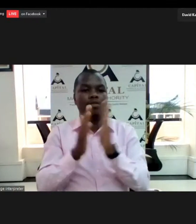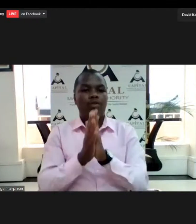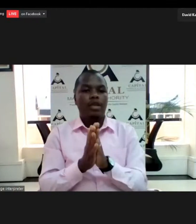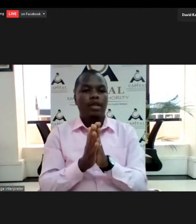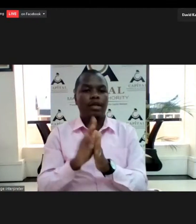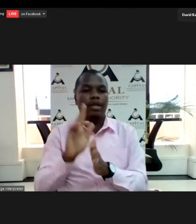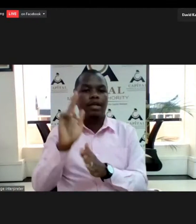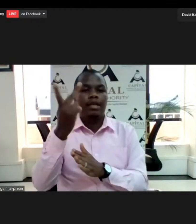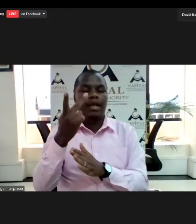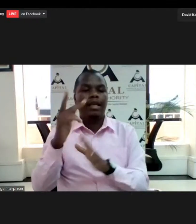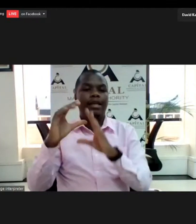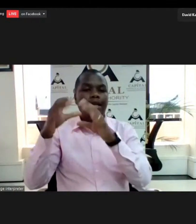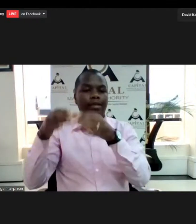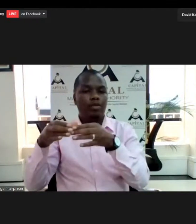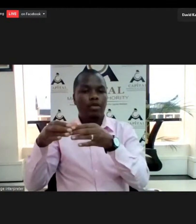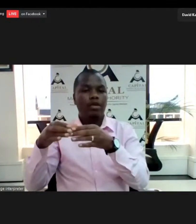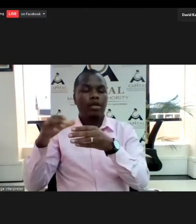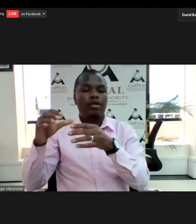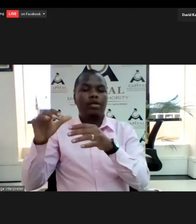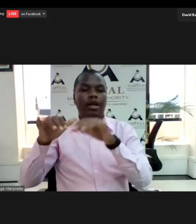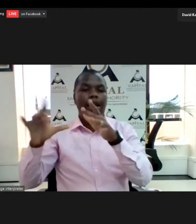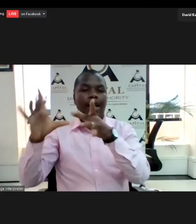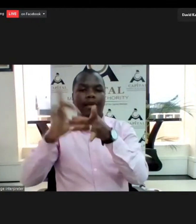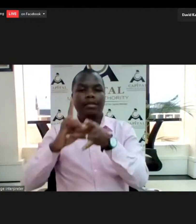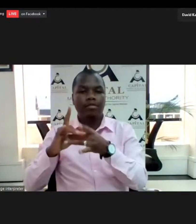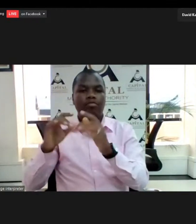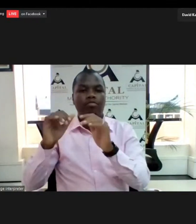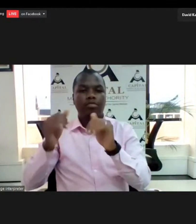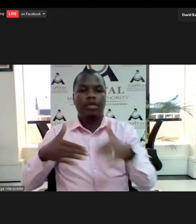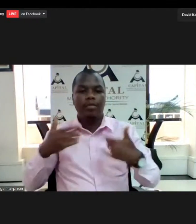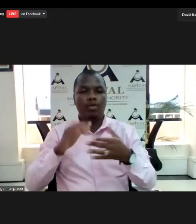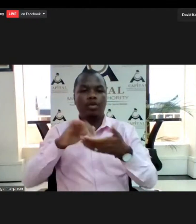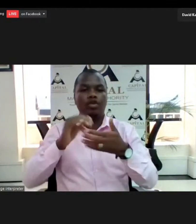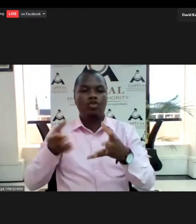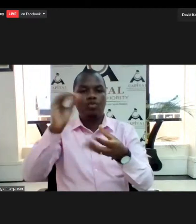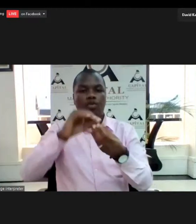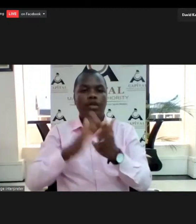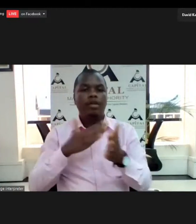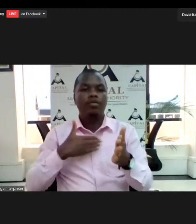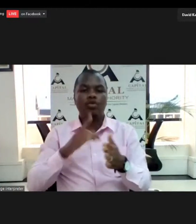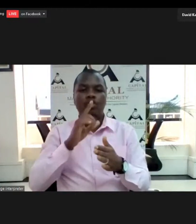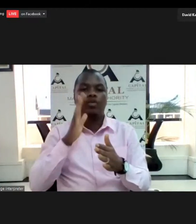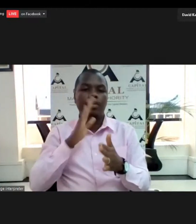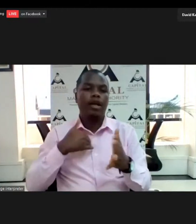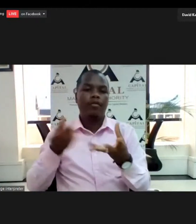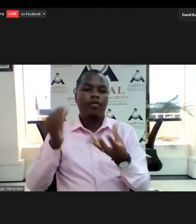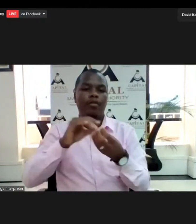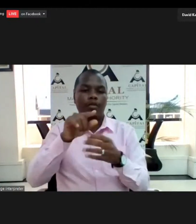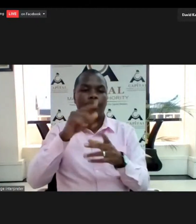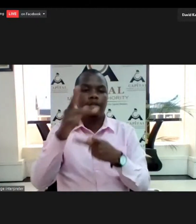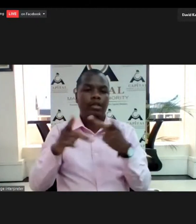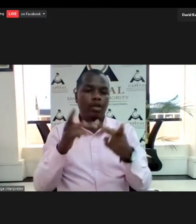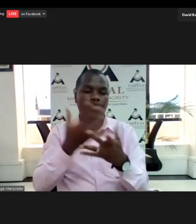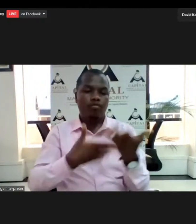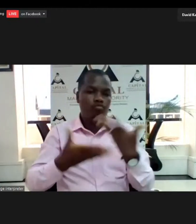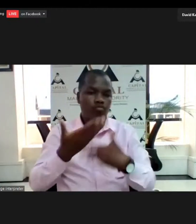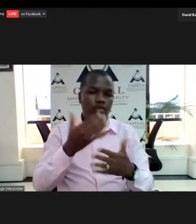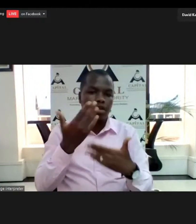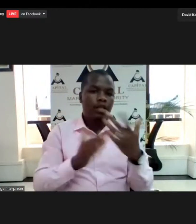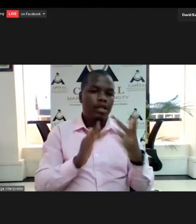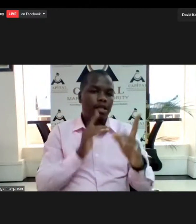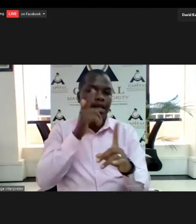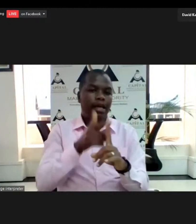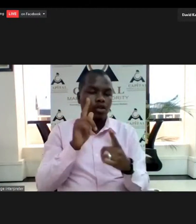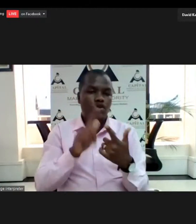Kenya Diaspora Alliance is always happy to engage you much more, and I'm sure we'll have more of these kind of interactions, either targeted